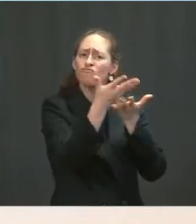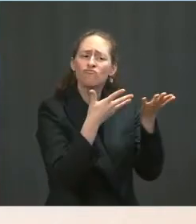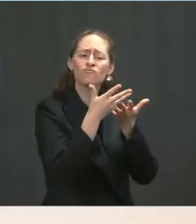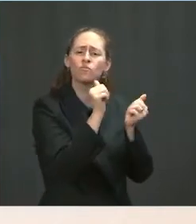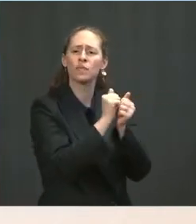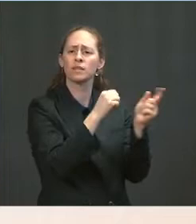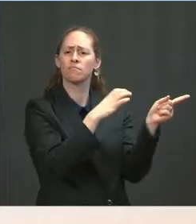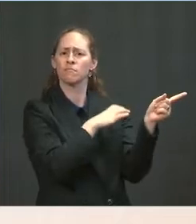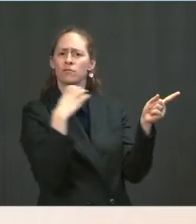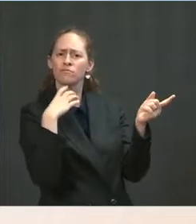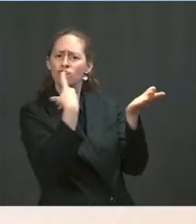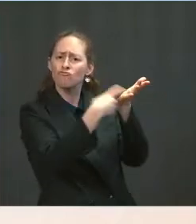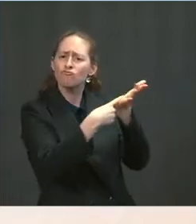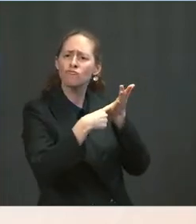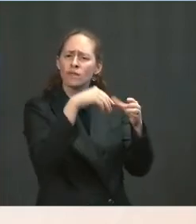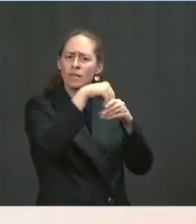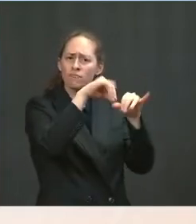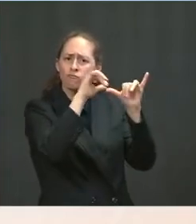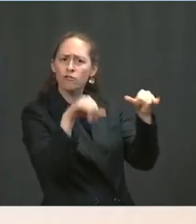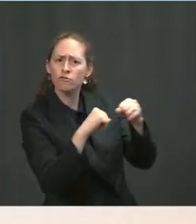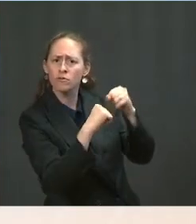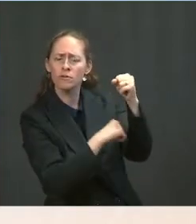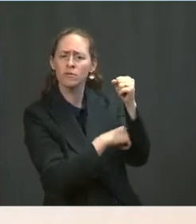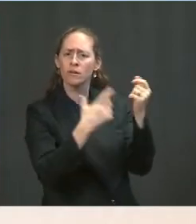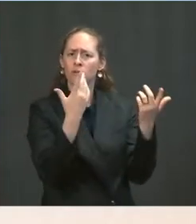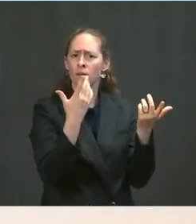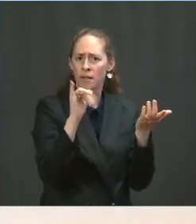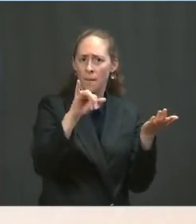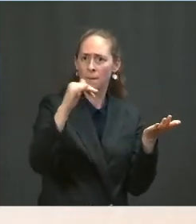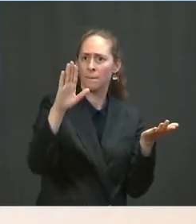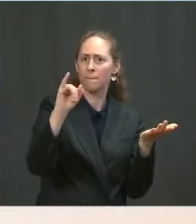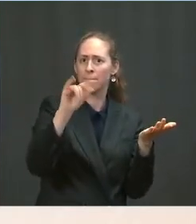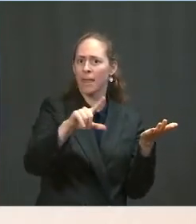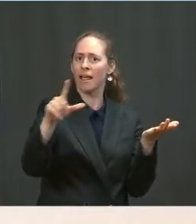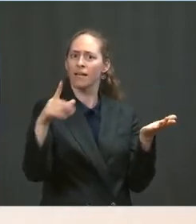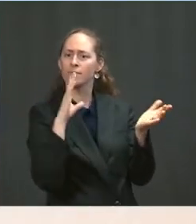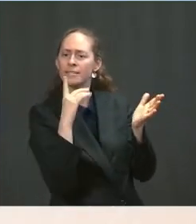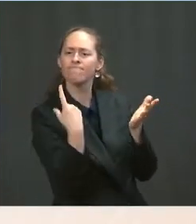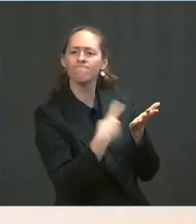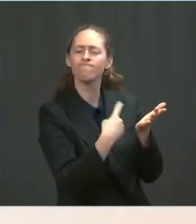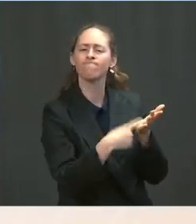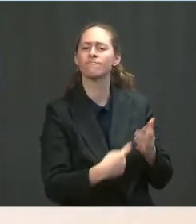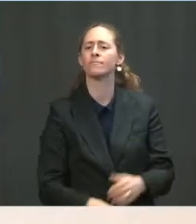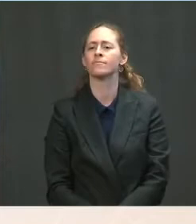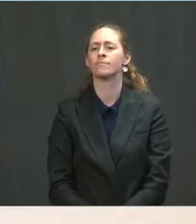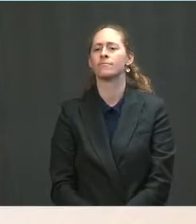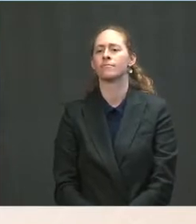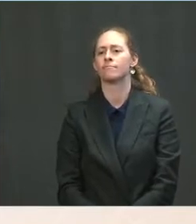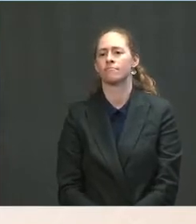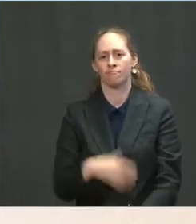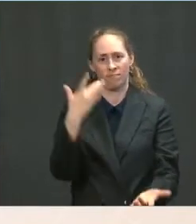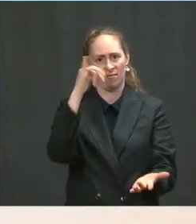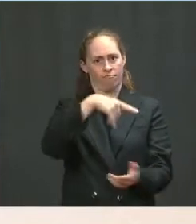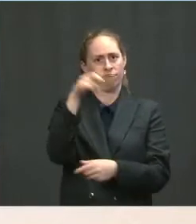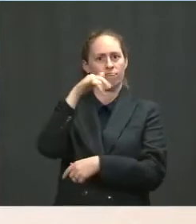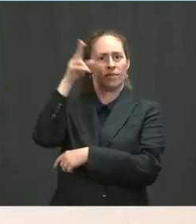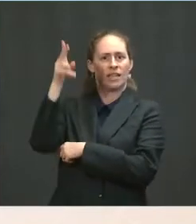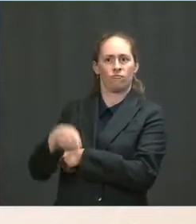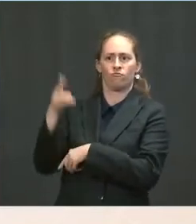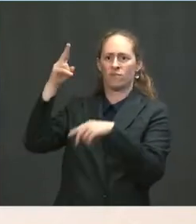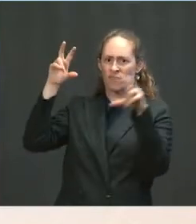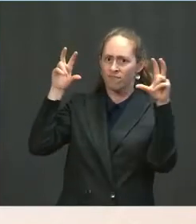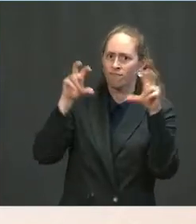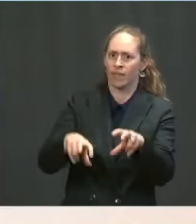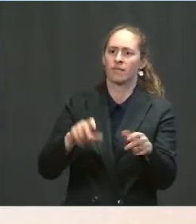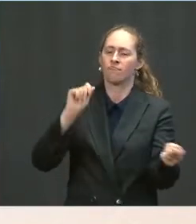bipartisan infrastructure deal, which will deliver historic infrastructure investments that will drive economic growth